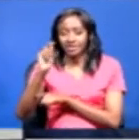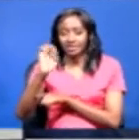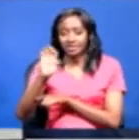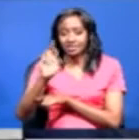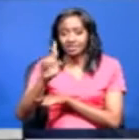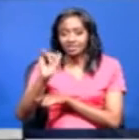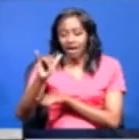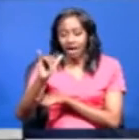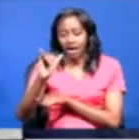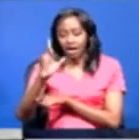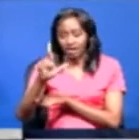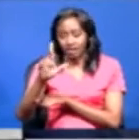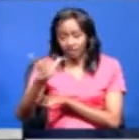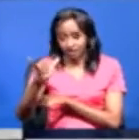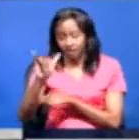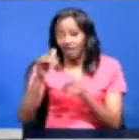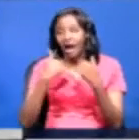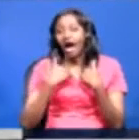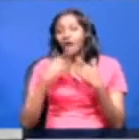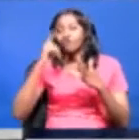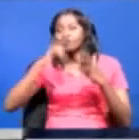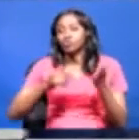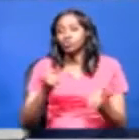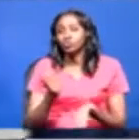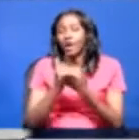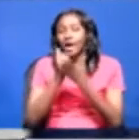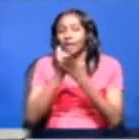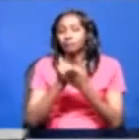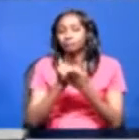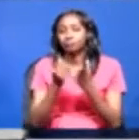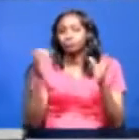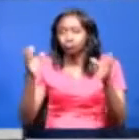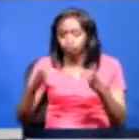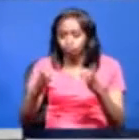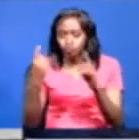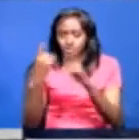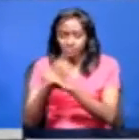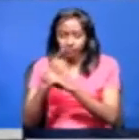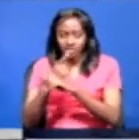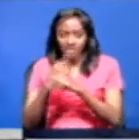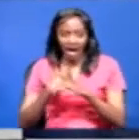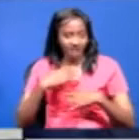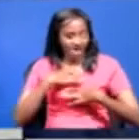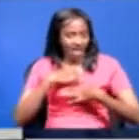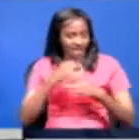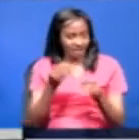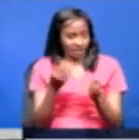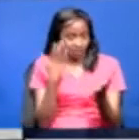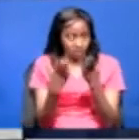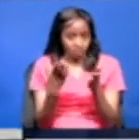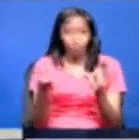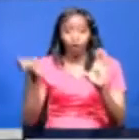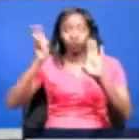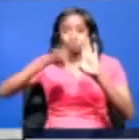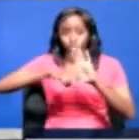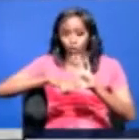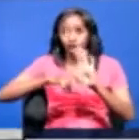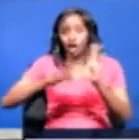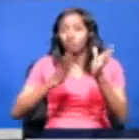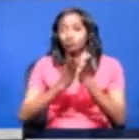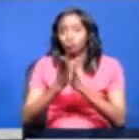that a particular party would have an interest in. For example, if I want to join it as an interested party,